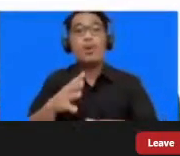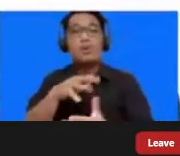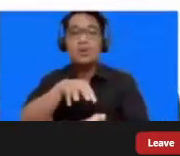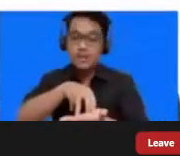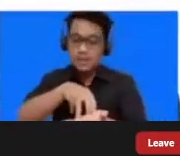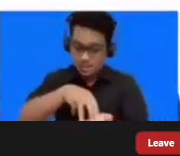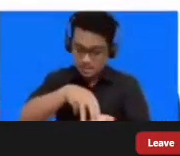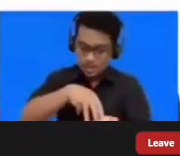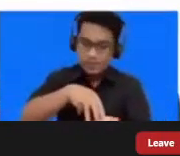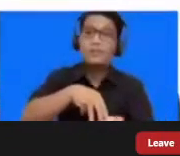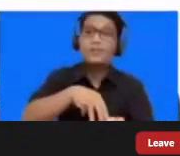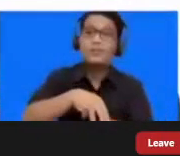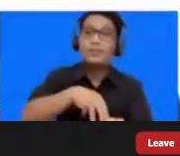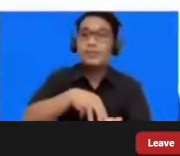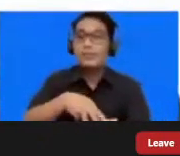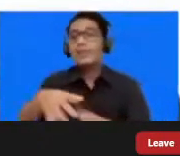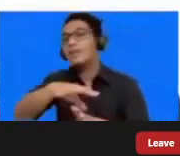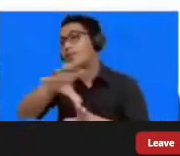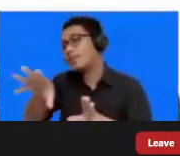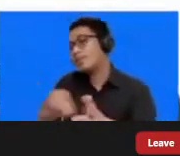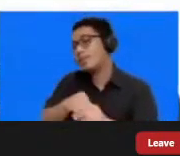person with disability, and